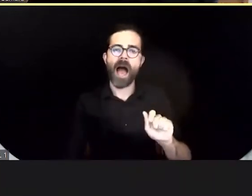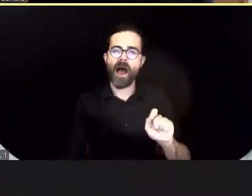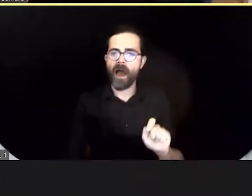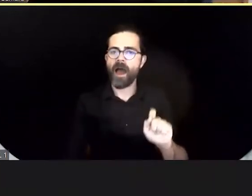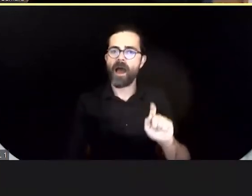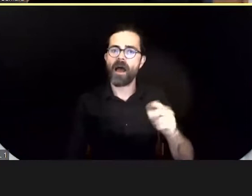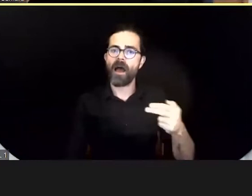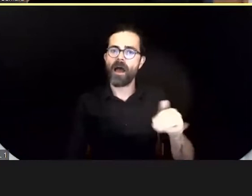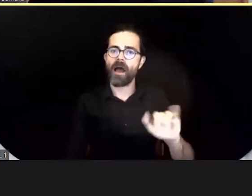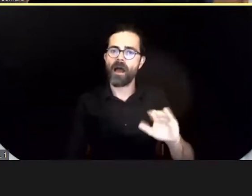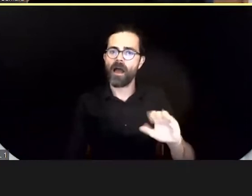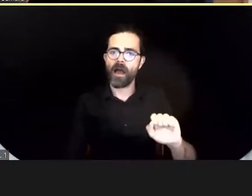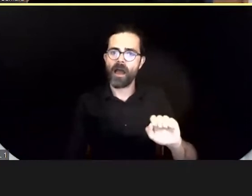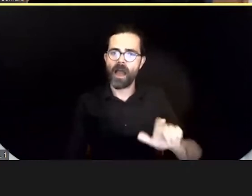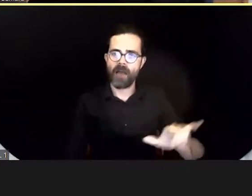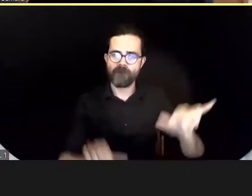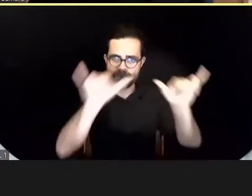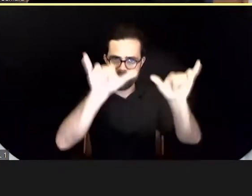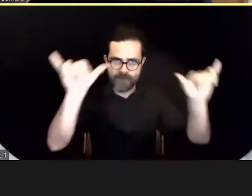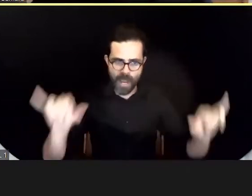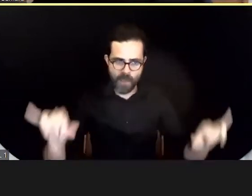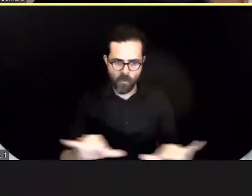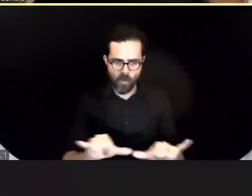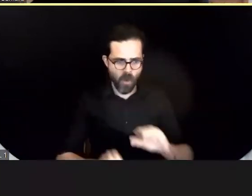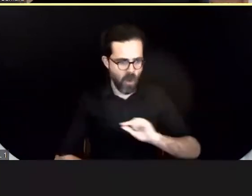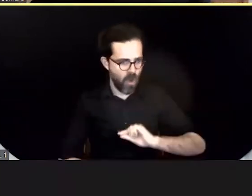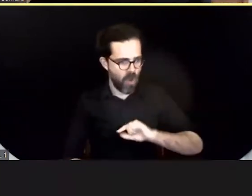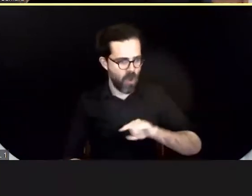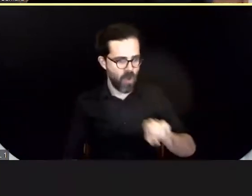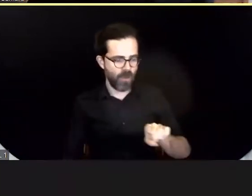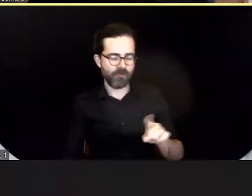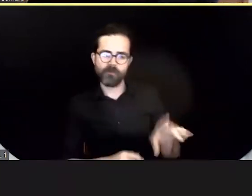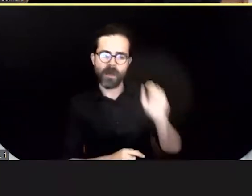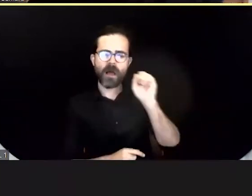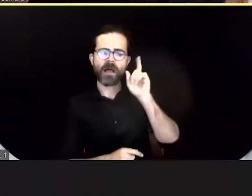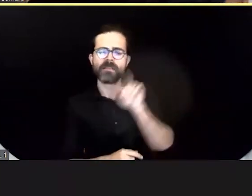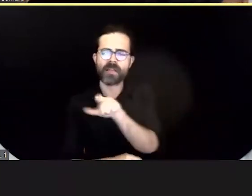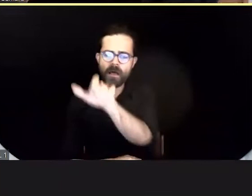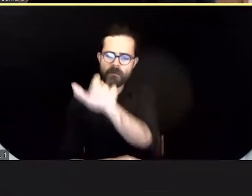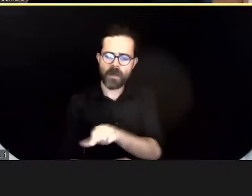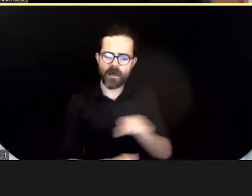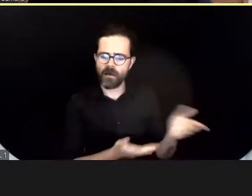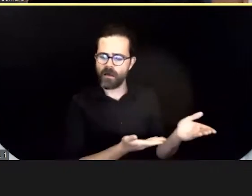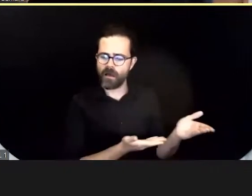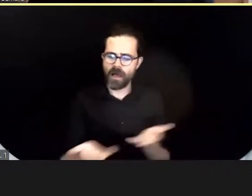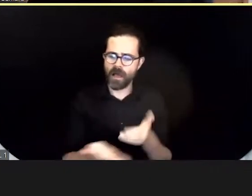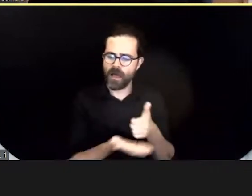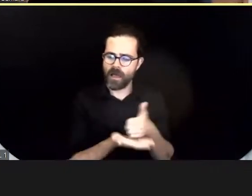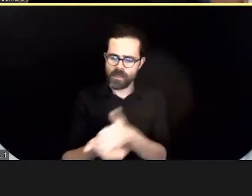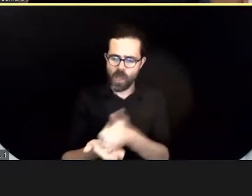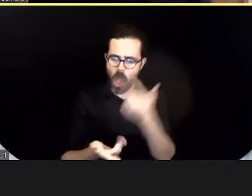levels of understanding. Does the technology help the person be more independent and stay in control?